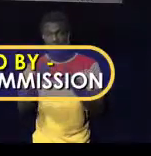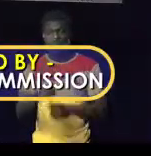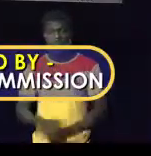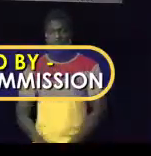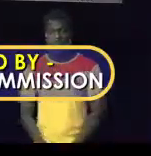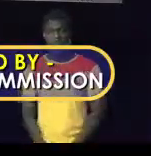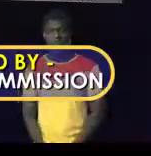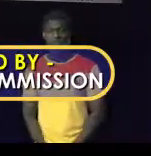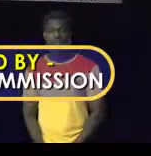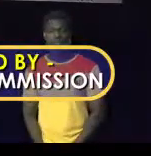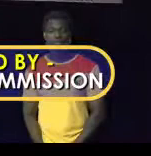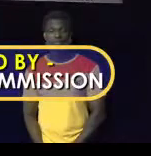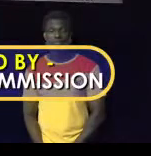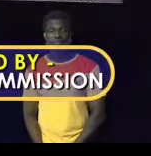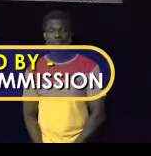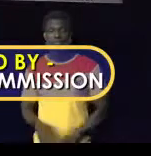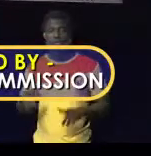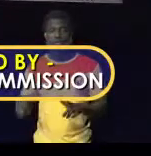Good job, you.